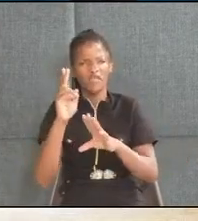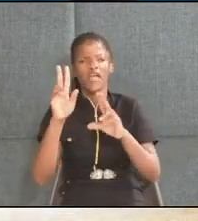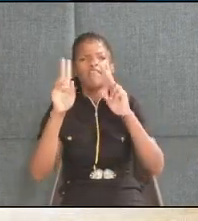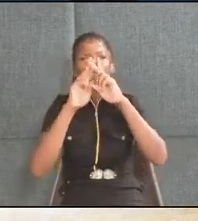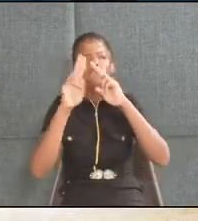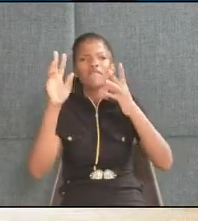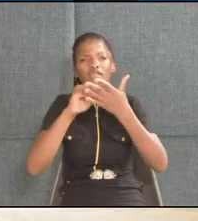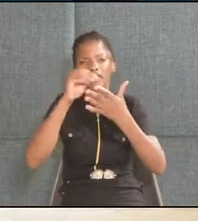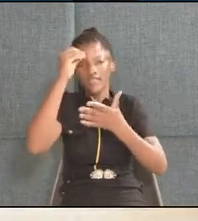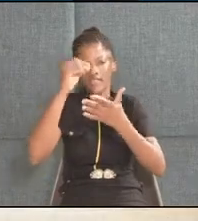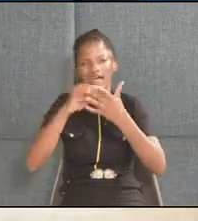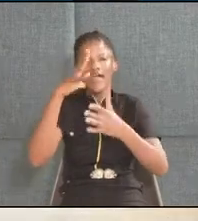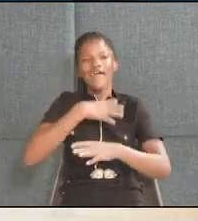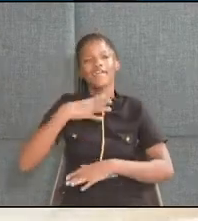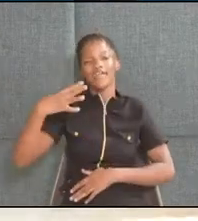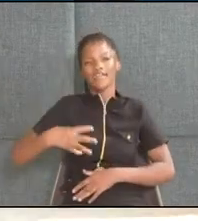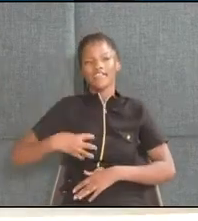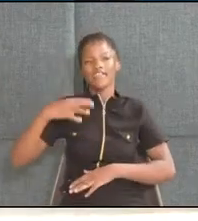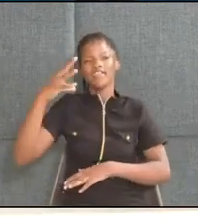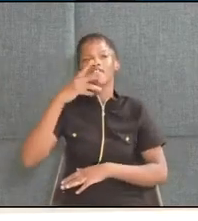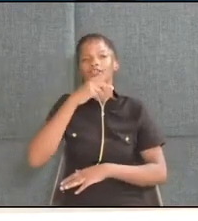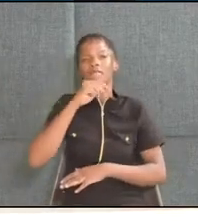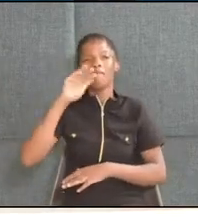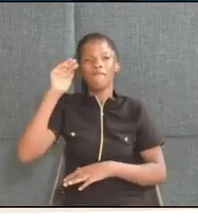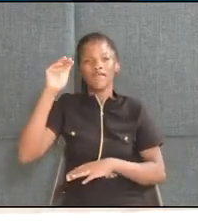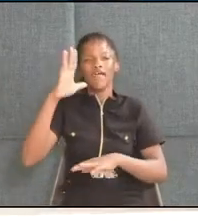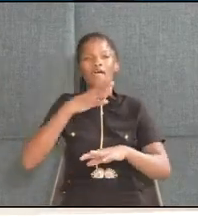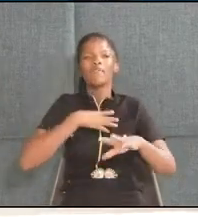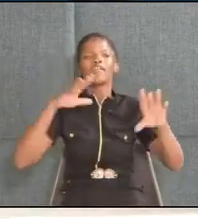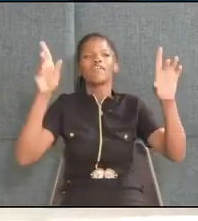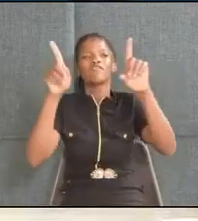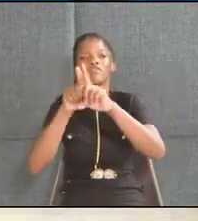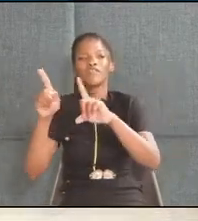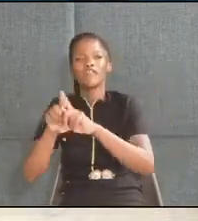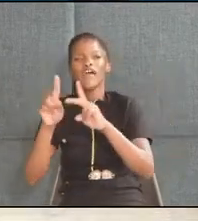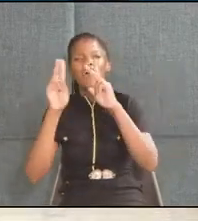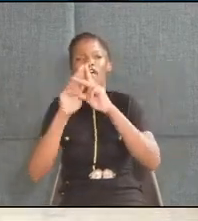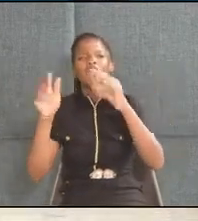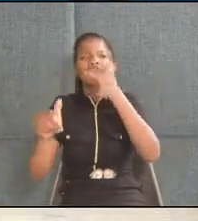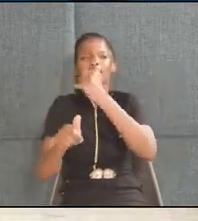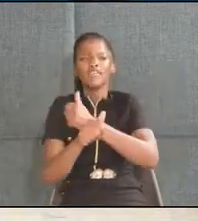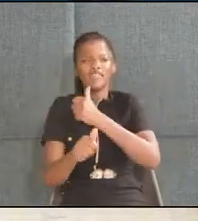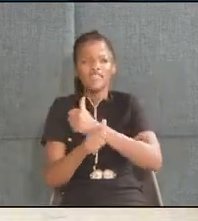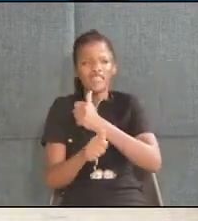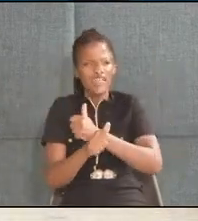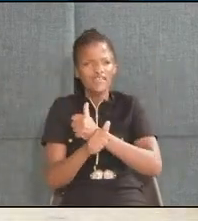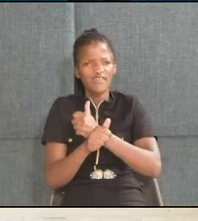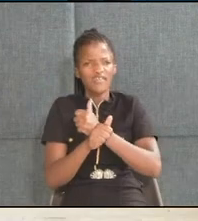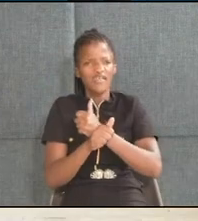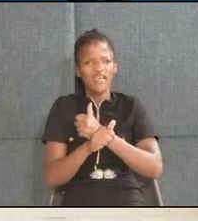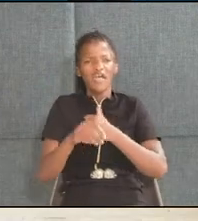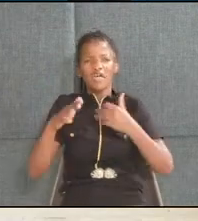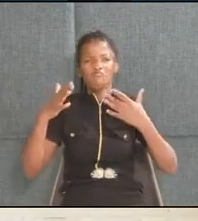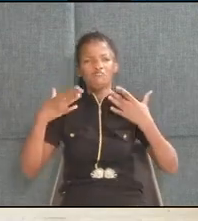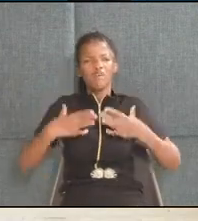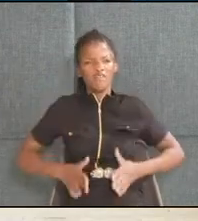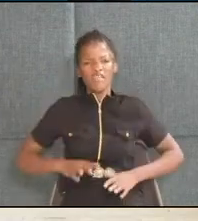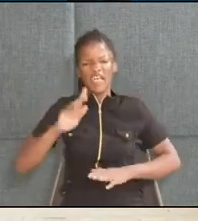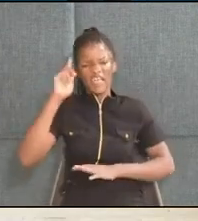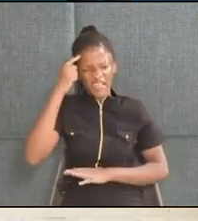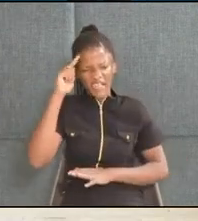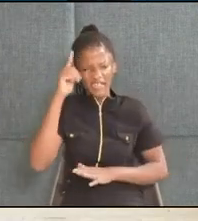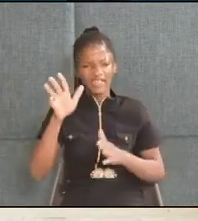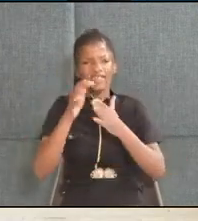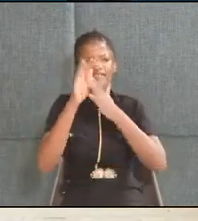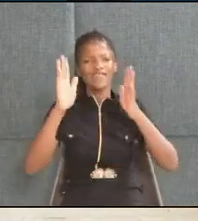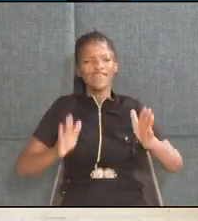and well-spoken man, but he's also a very dangerous guy. I think he is the lead attorney. Lead